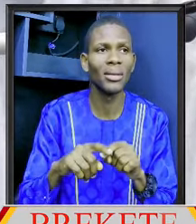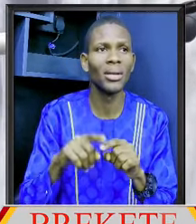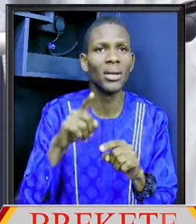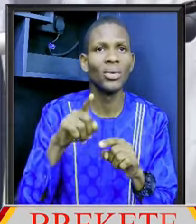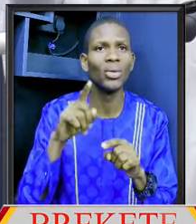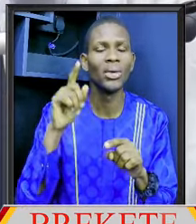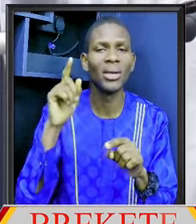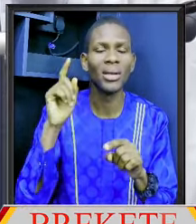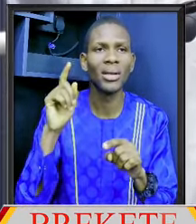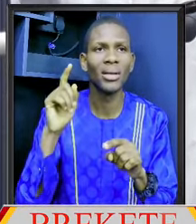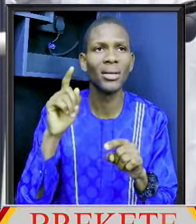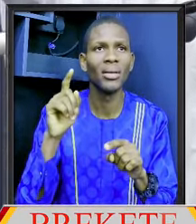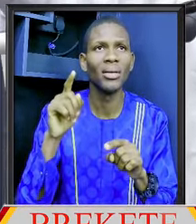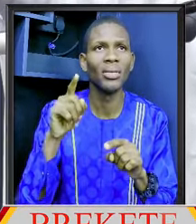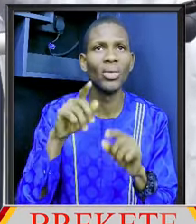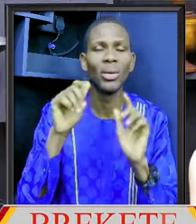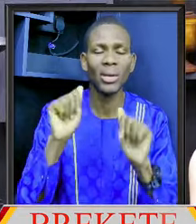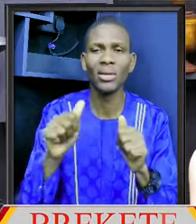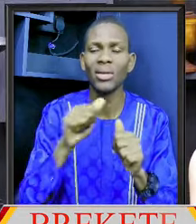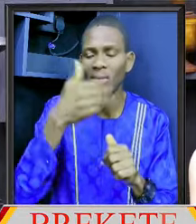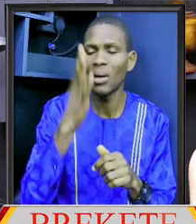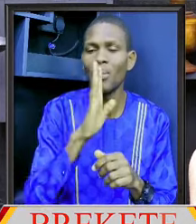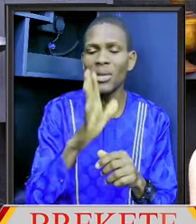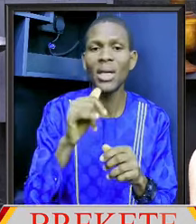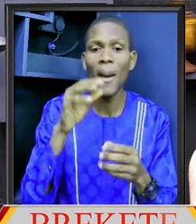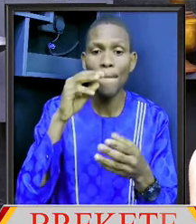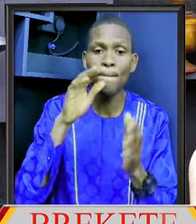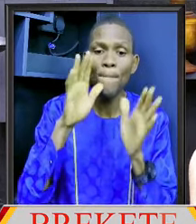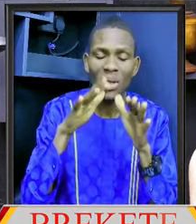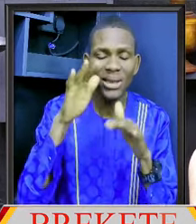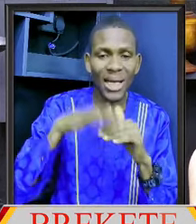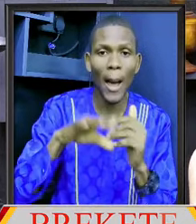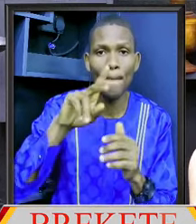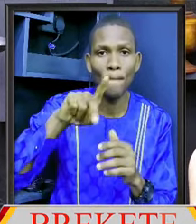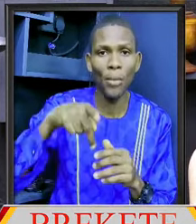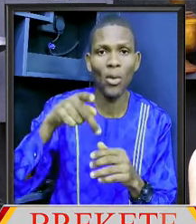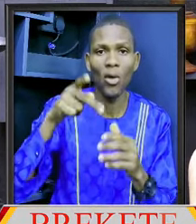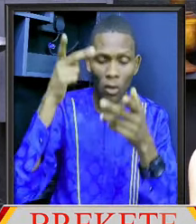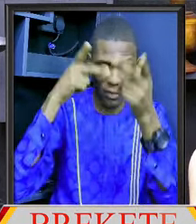be more Muslim than Prophet Muhammad sallallahu alaihi wasallam.